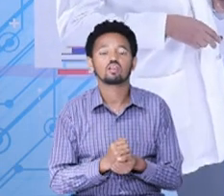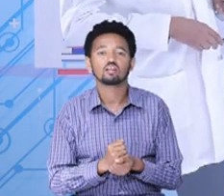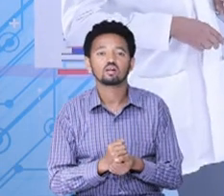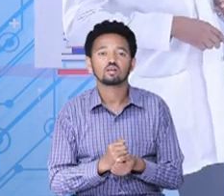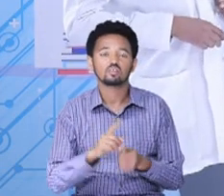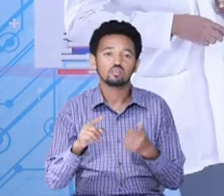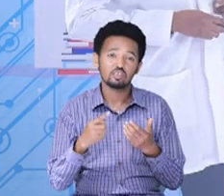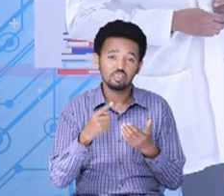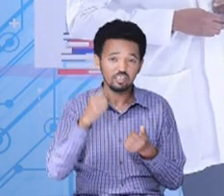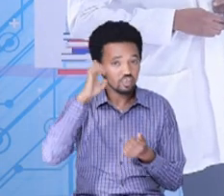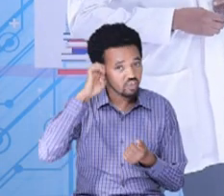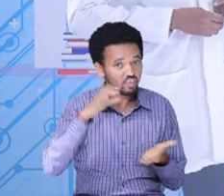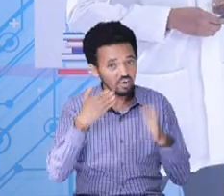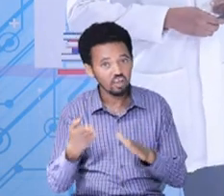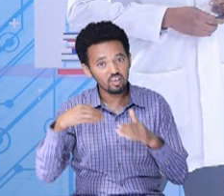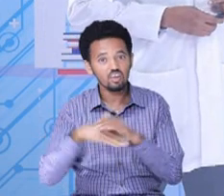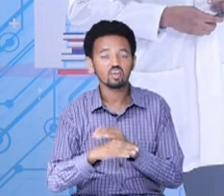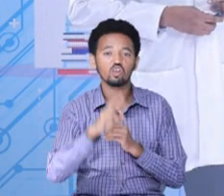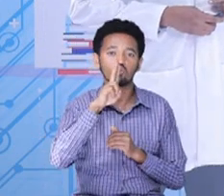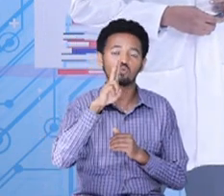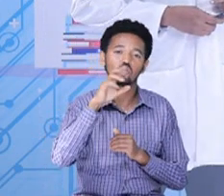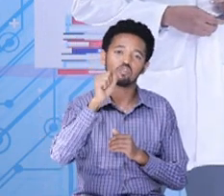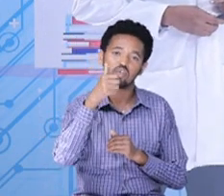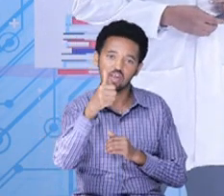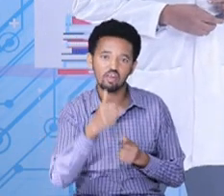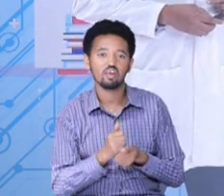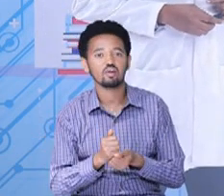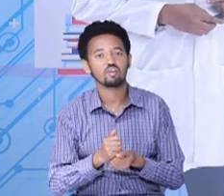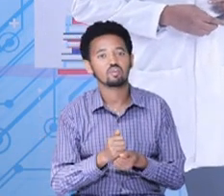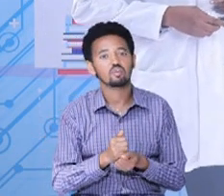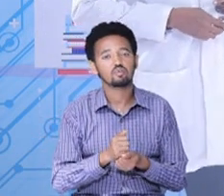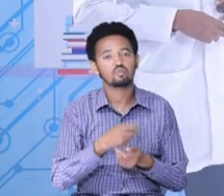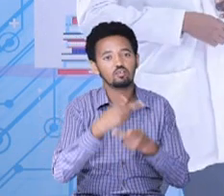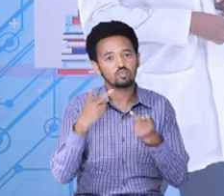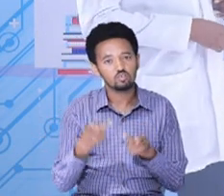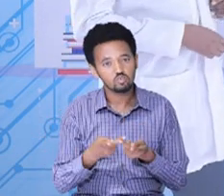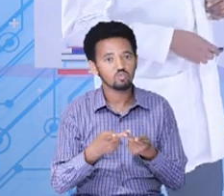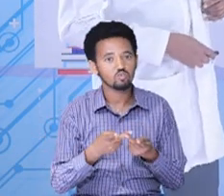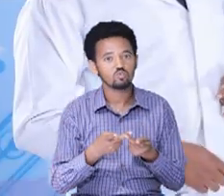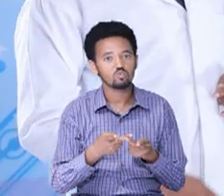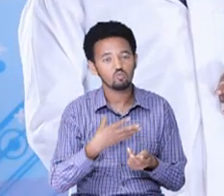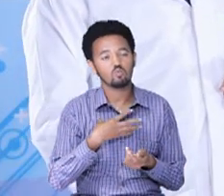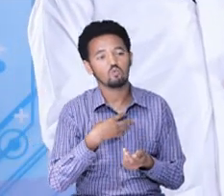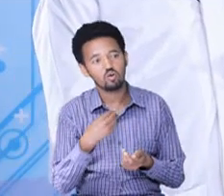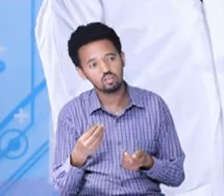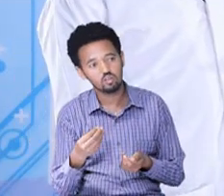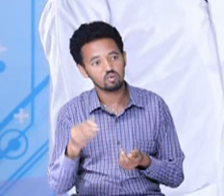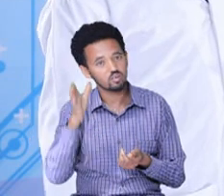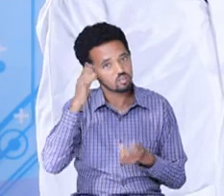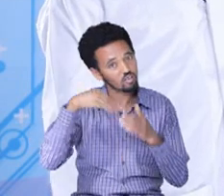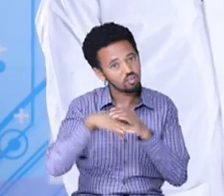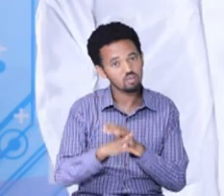of, he died in USA by the hand of white racists. White racists killed Marcus Garvey